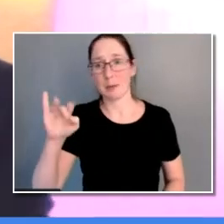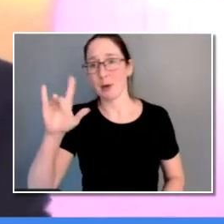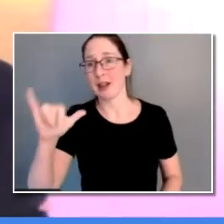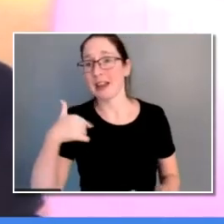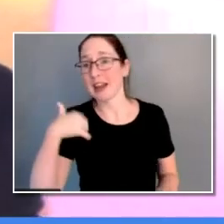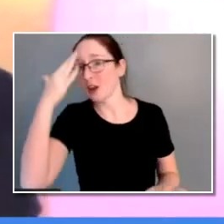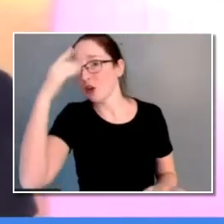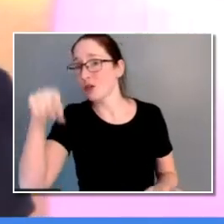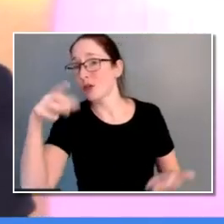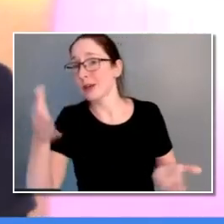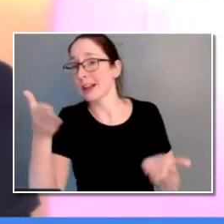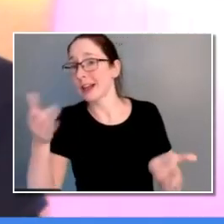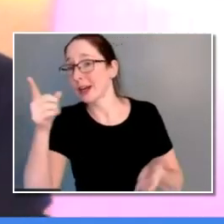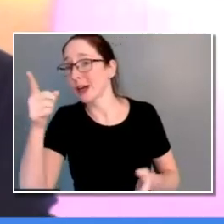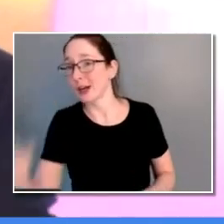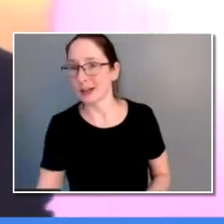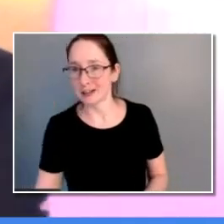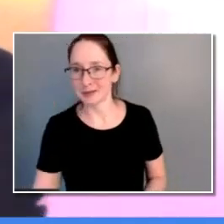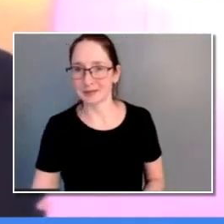here.